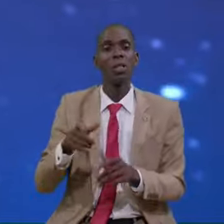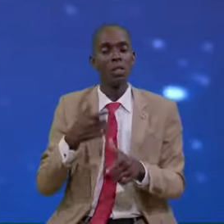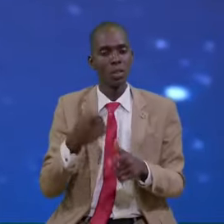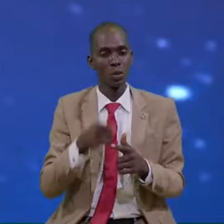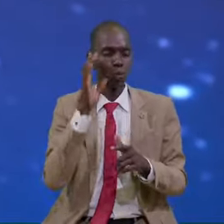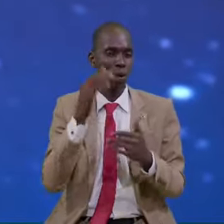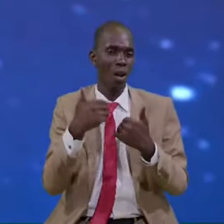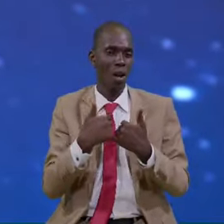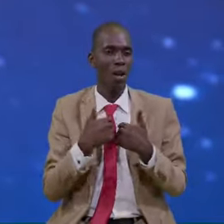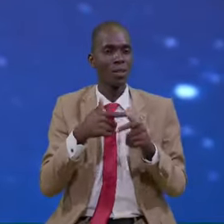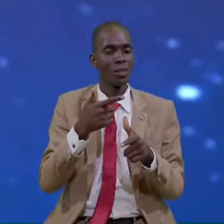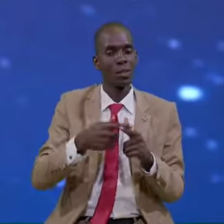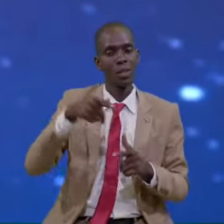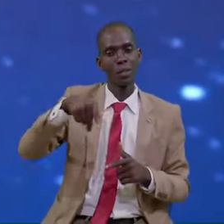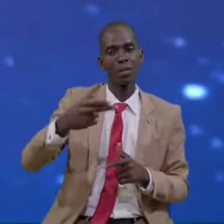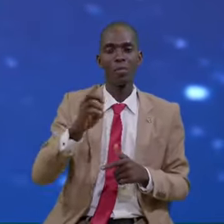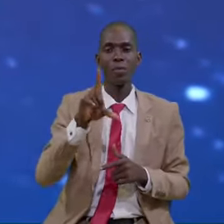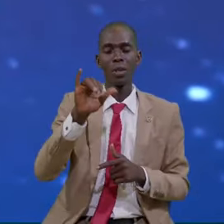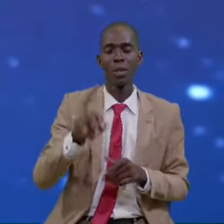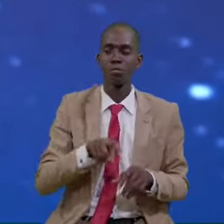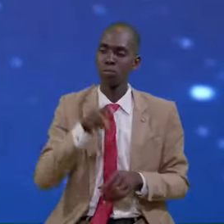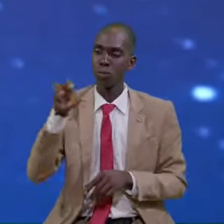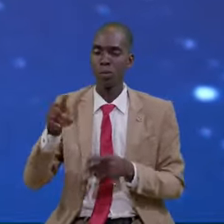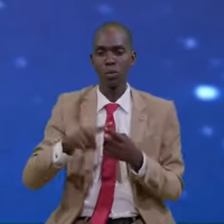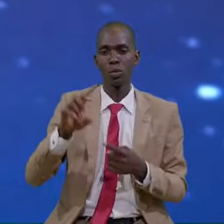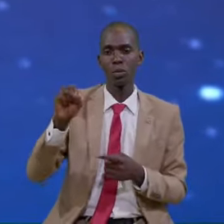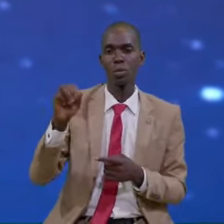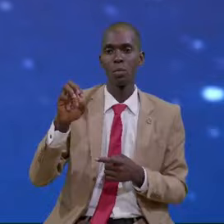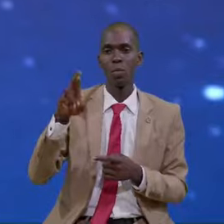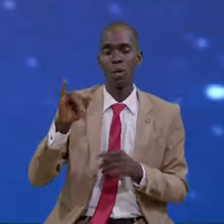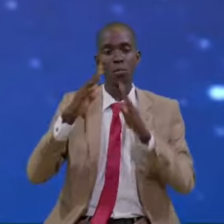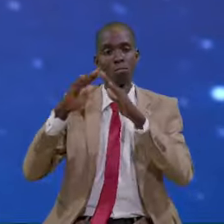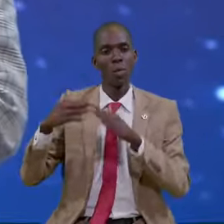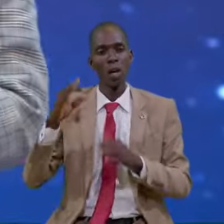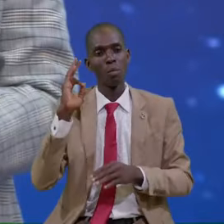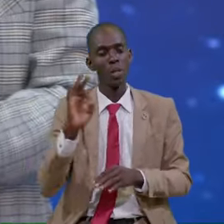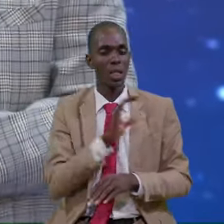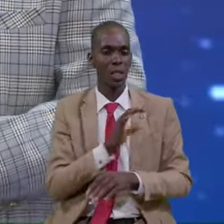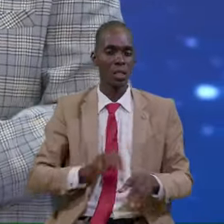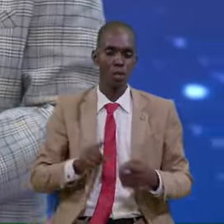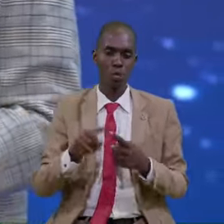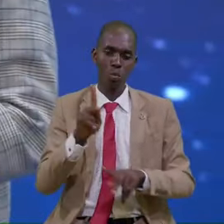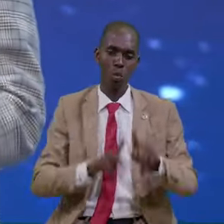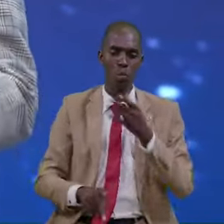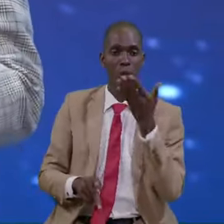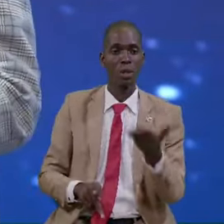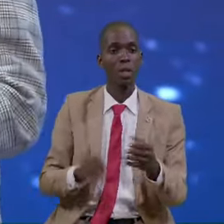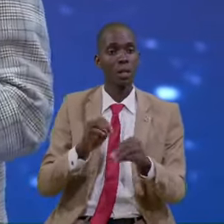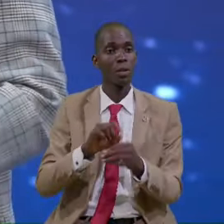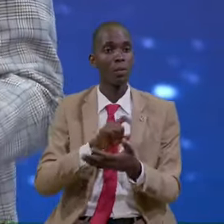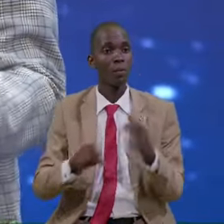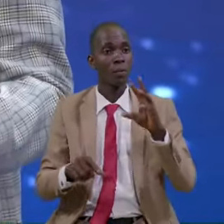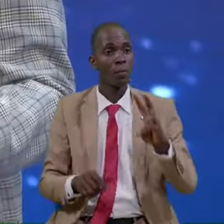of Samaria and preached Christ unto them. Look at verse 6. And the people with